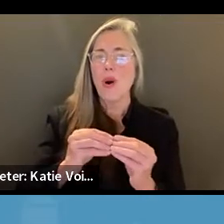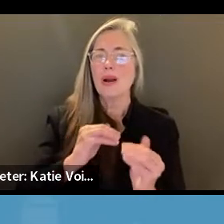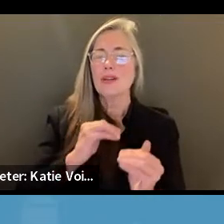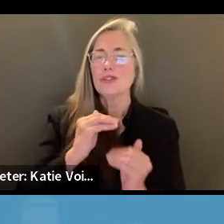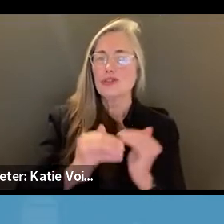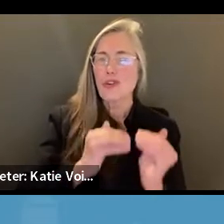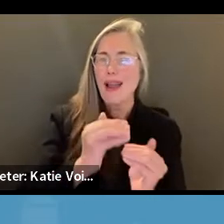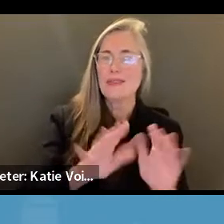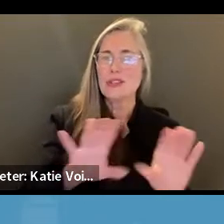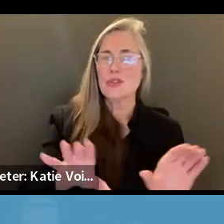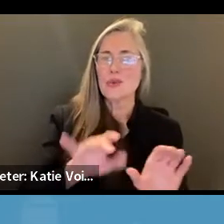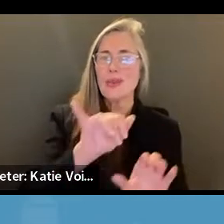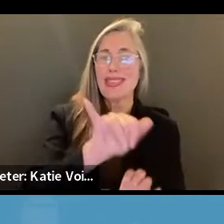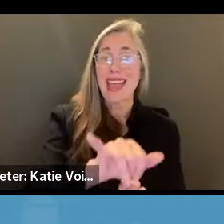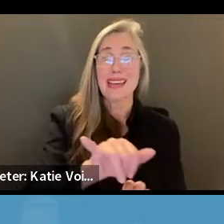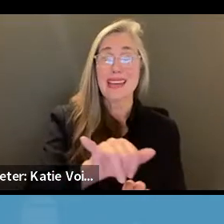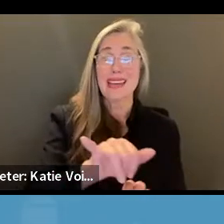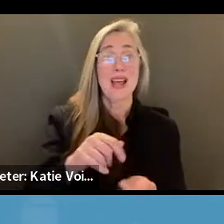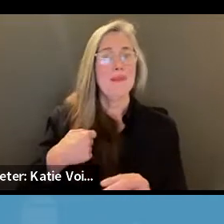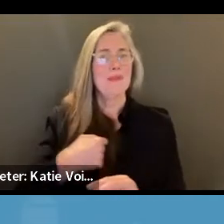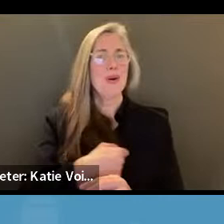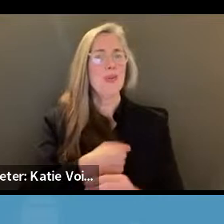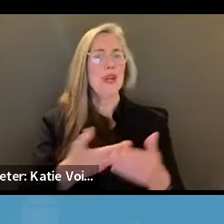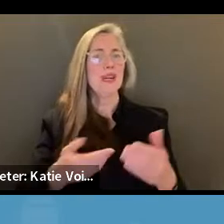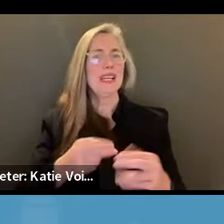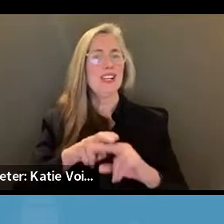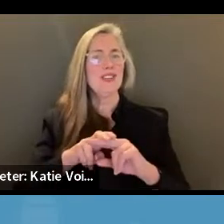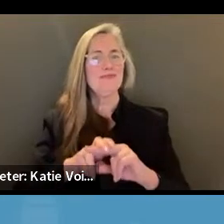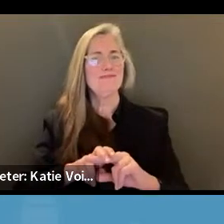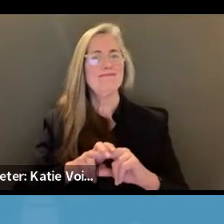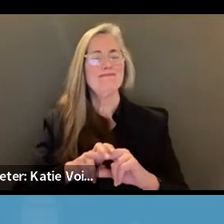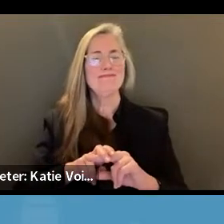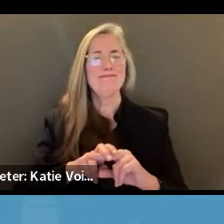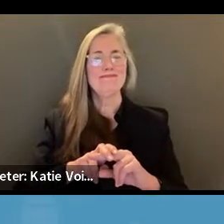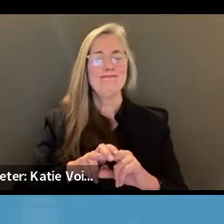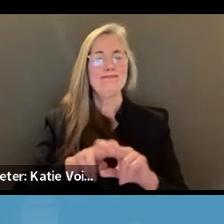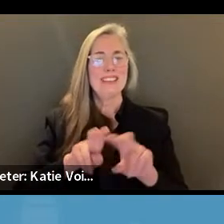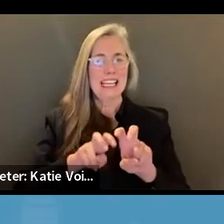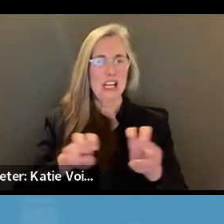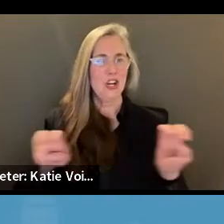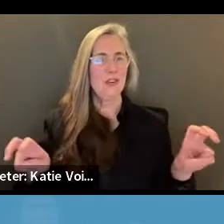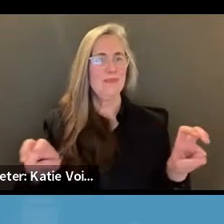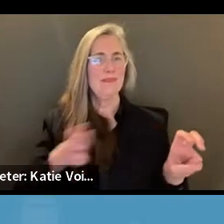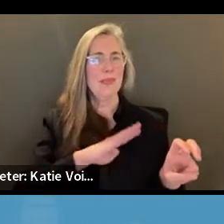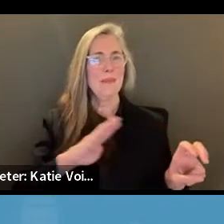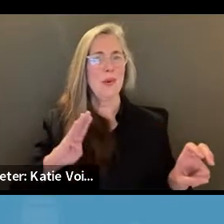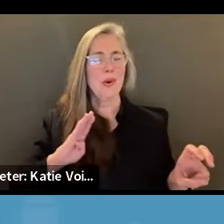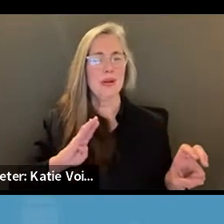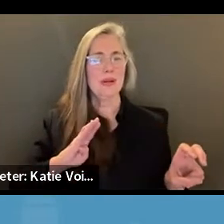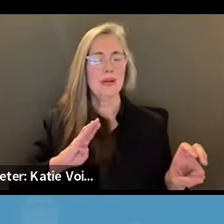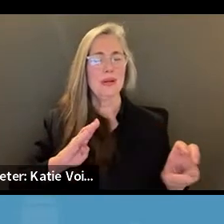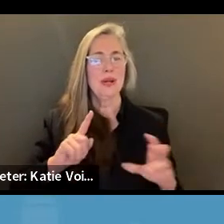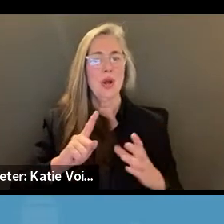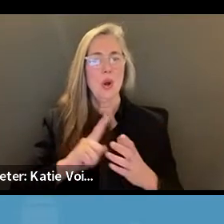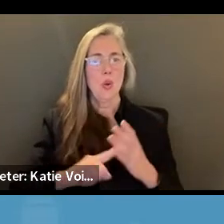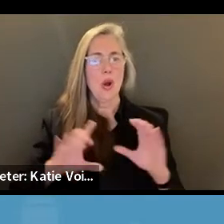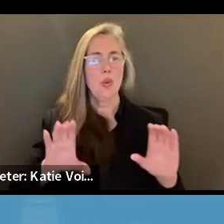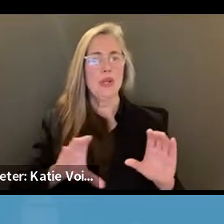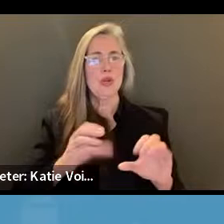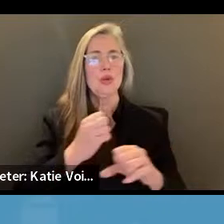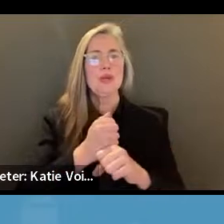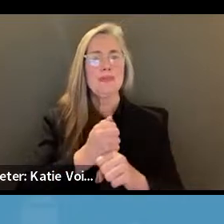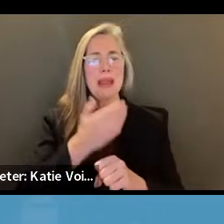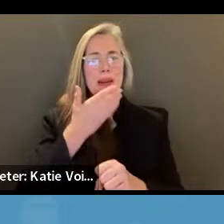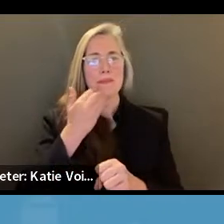So we're in the seats now, and it's what we do, again, to create a better